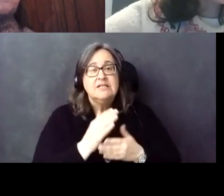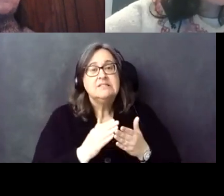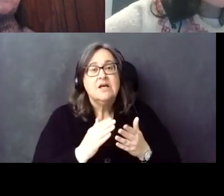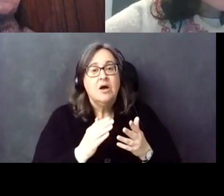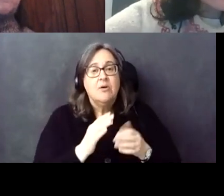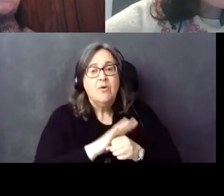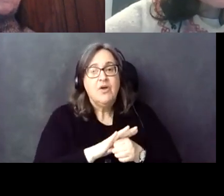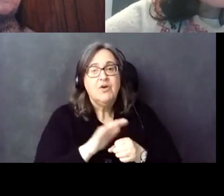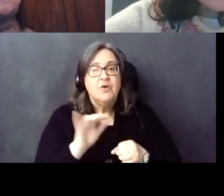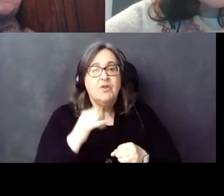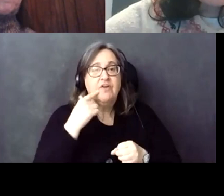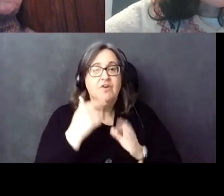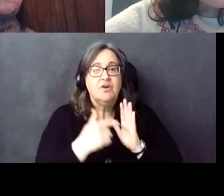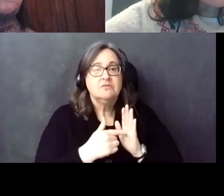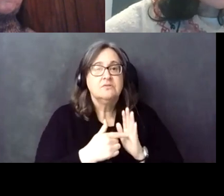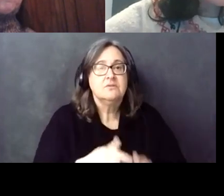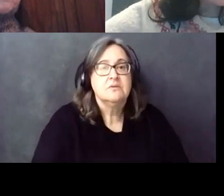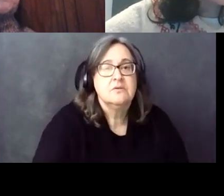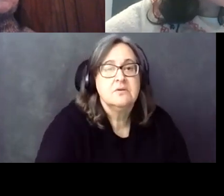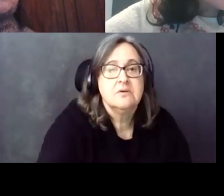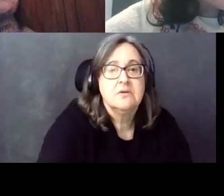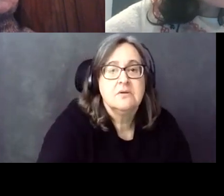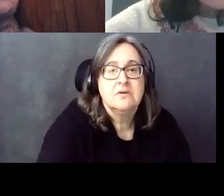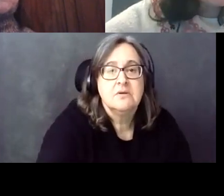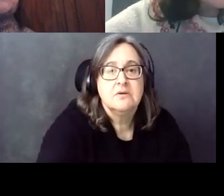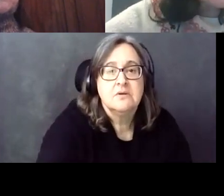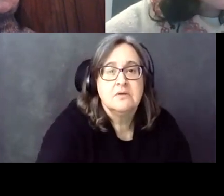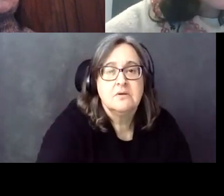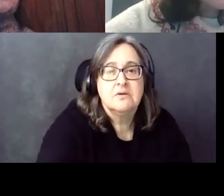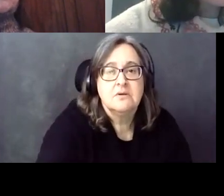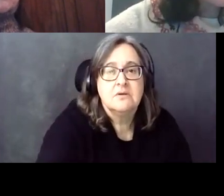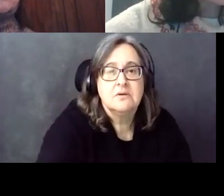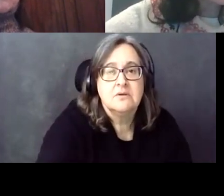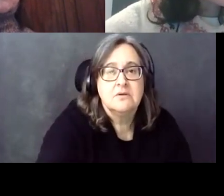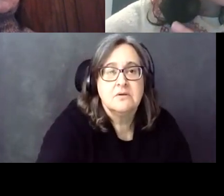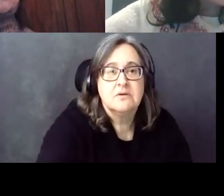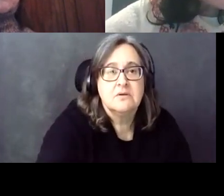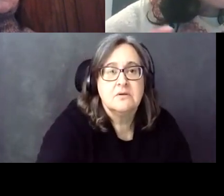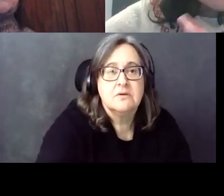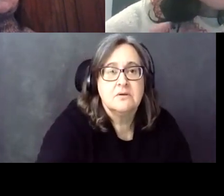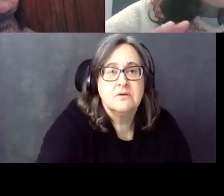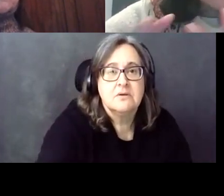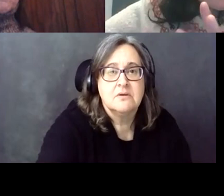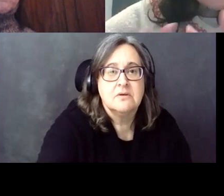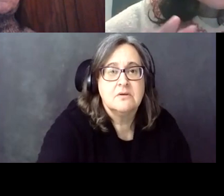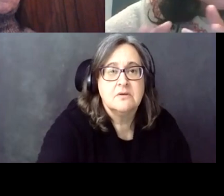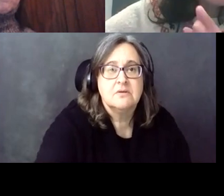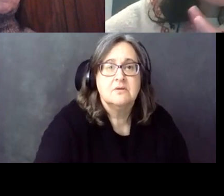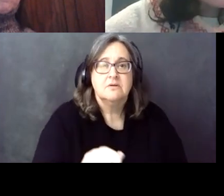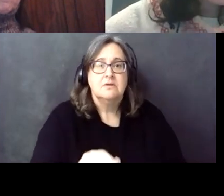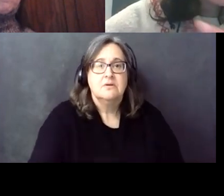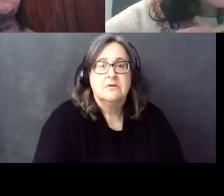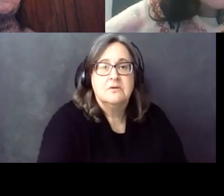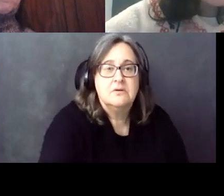places, like for example, where I live in South Lawndale, when bike lanes did come in, residents felt like they didn't